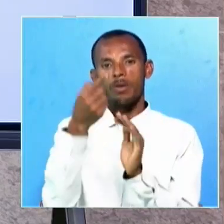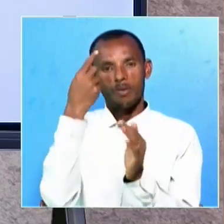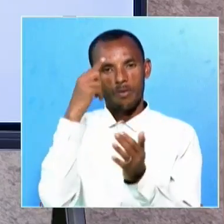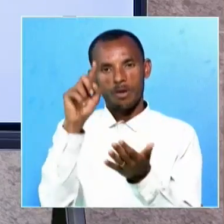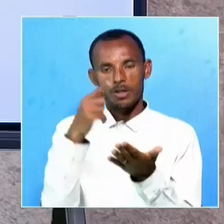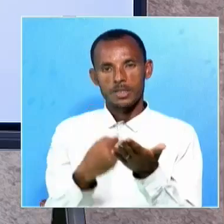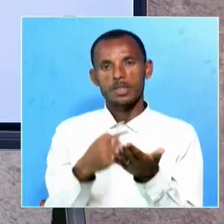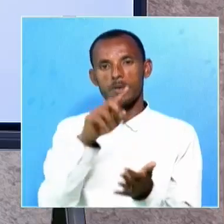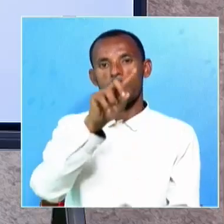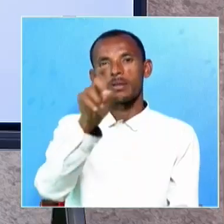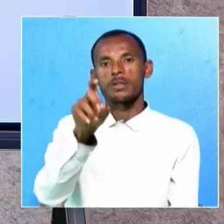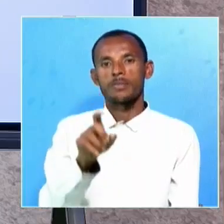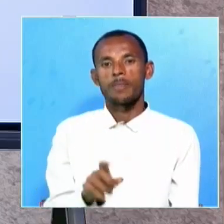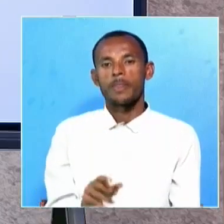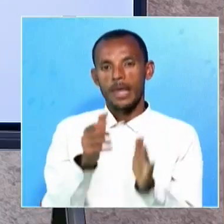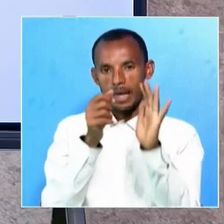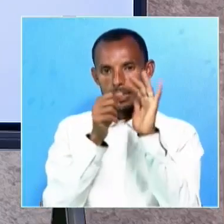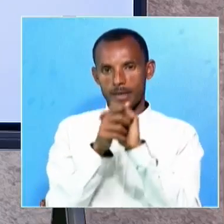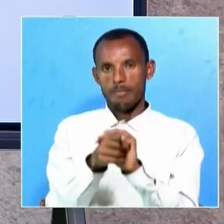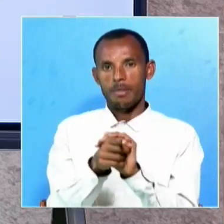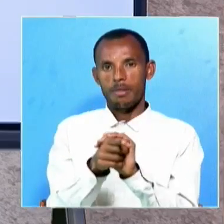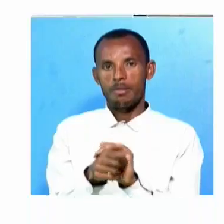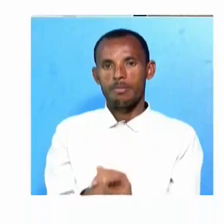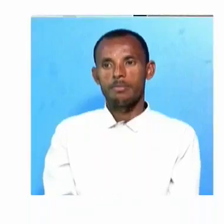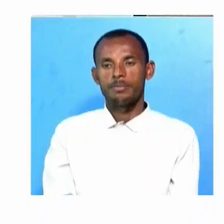this. Example.